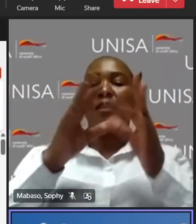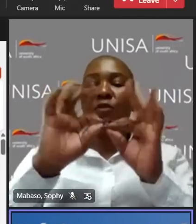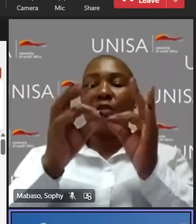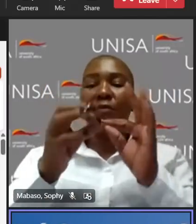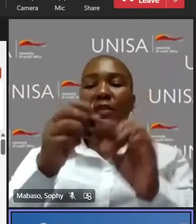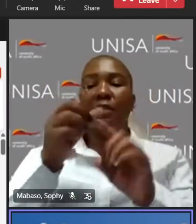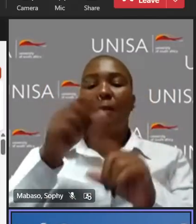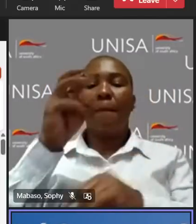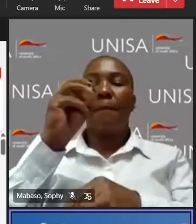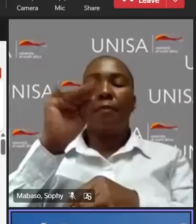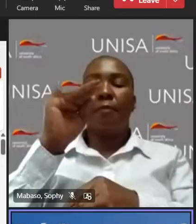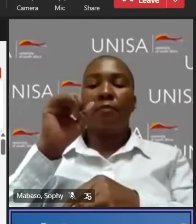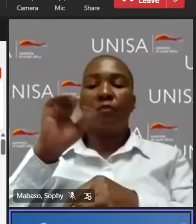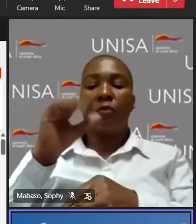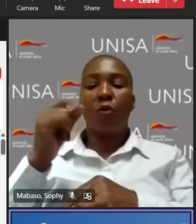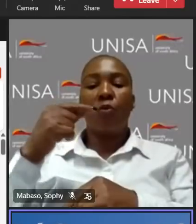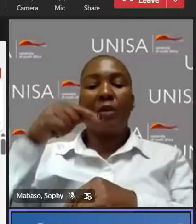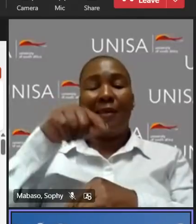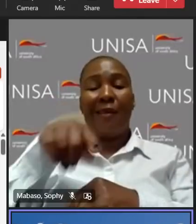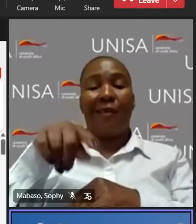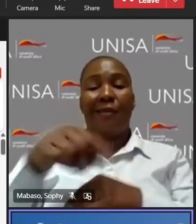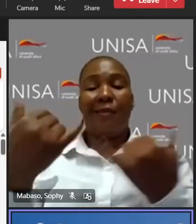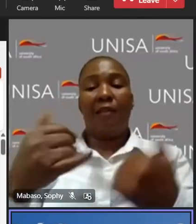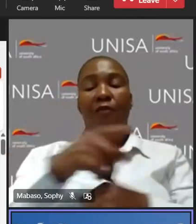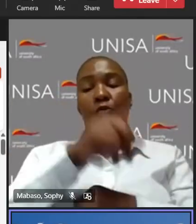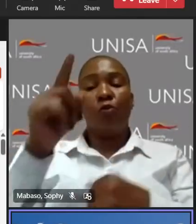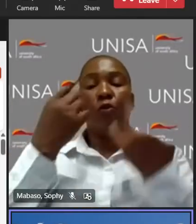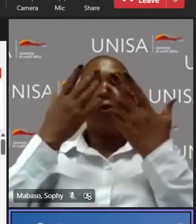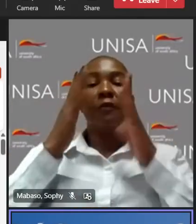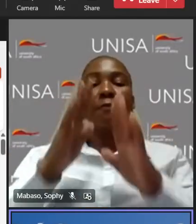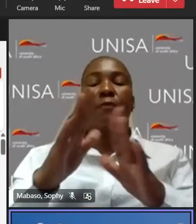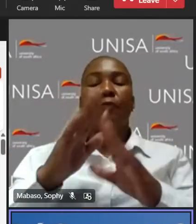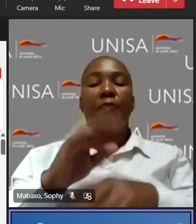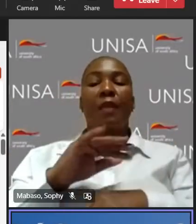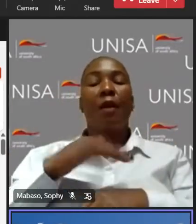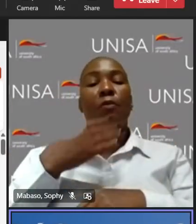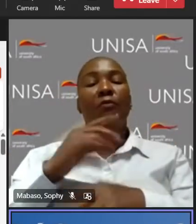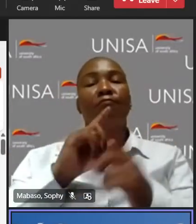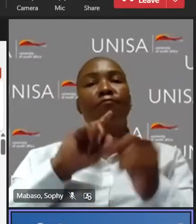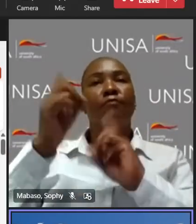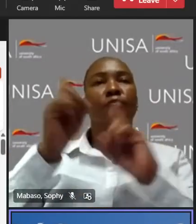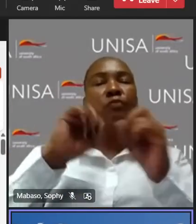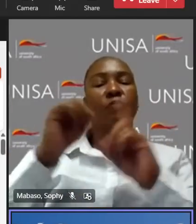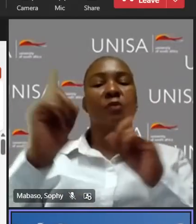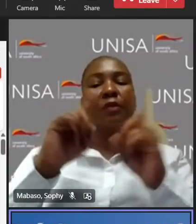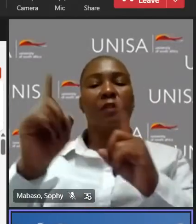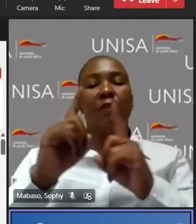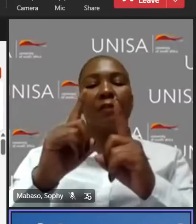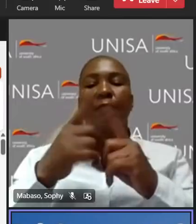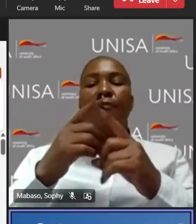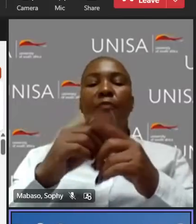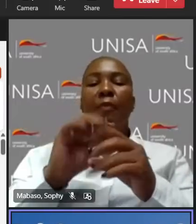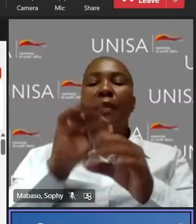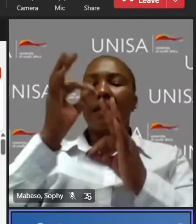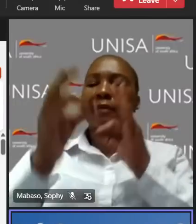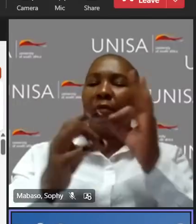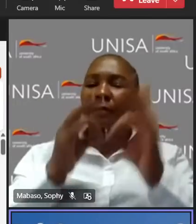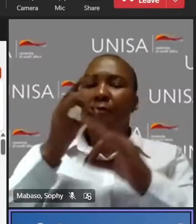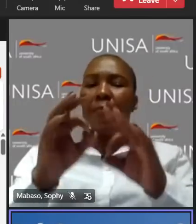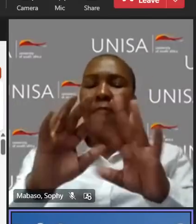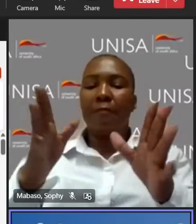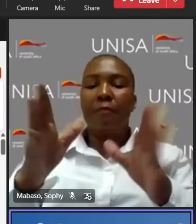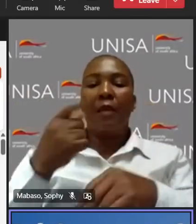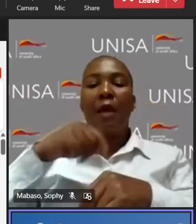are here for you students. And I just want to speak very briefly about our mandate.